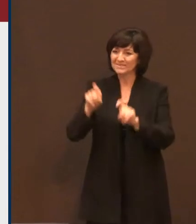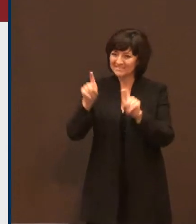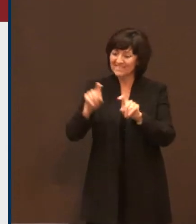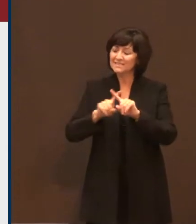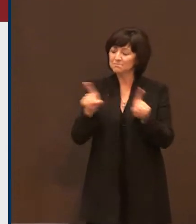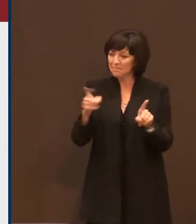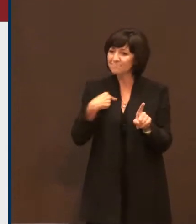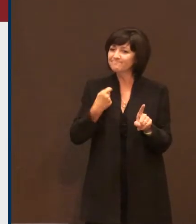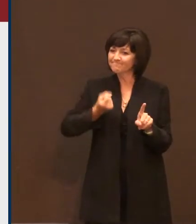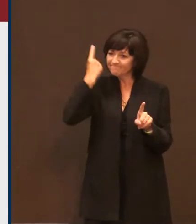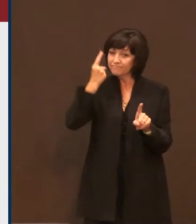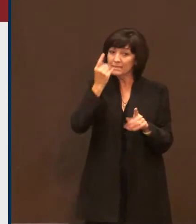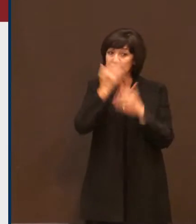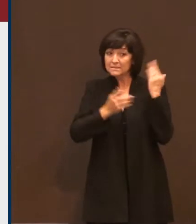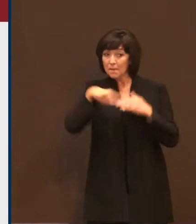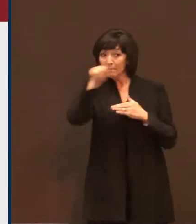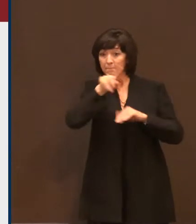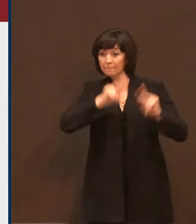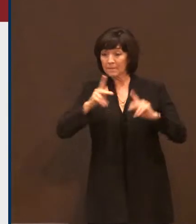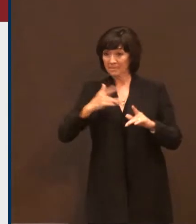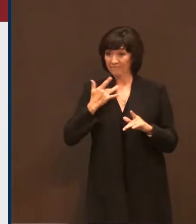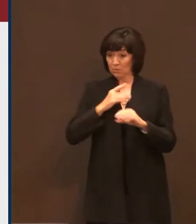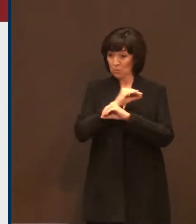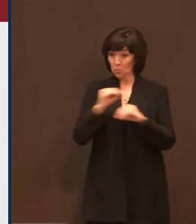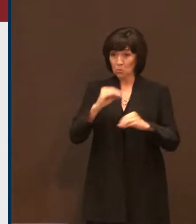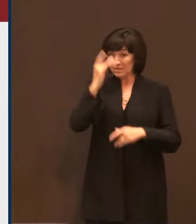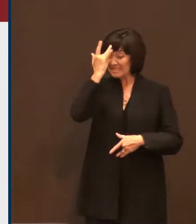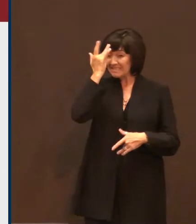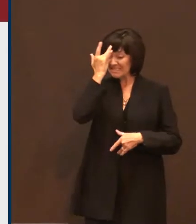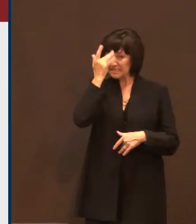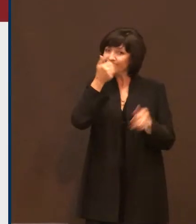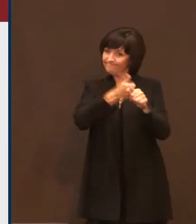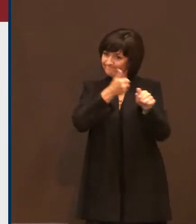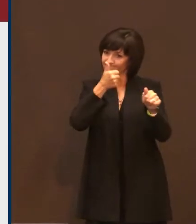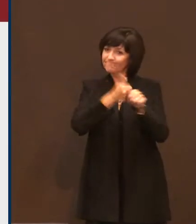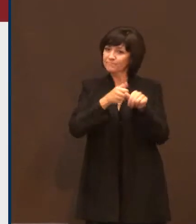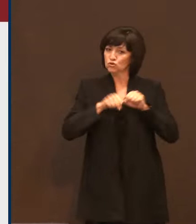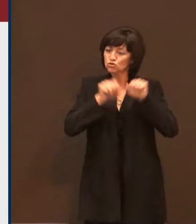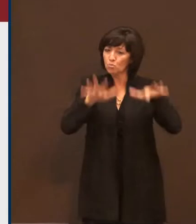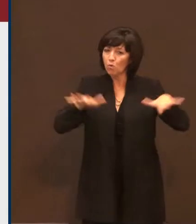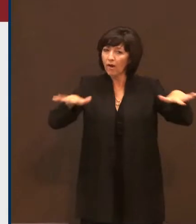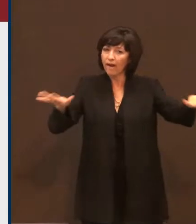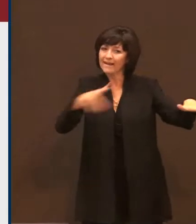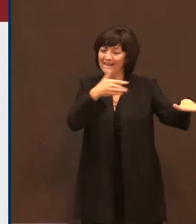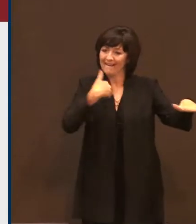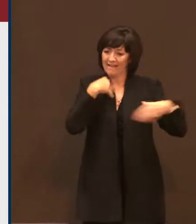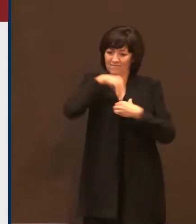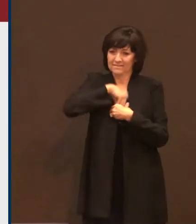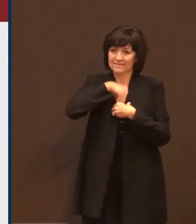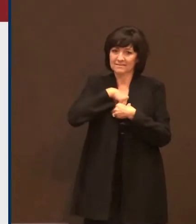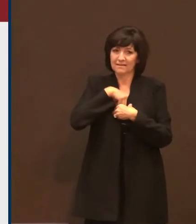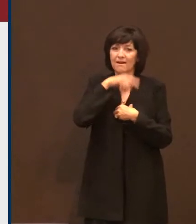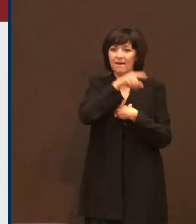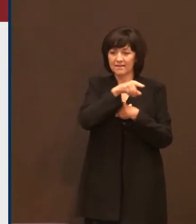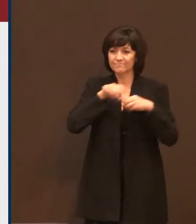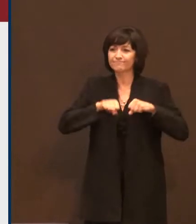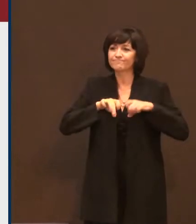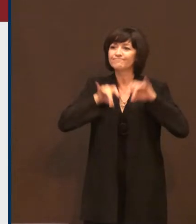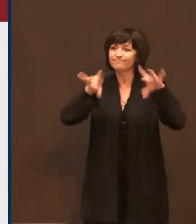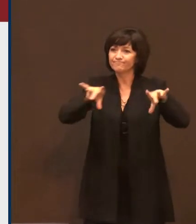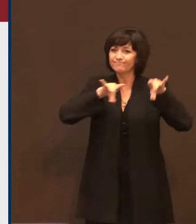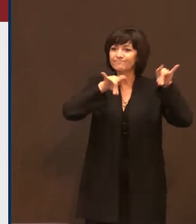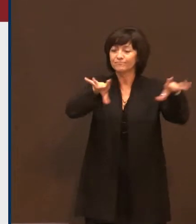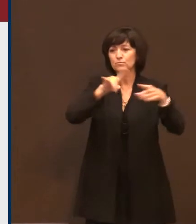the virus, that are positive, if you will. And so we need to get a broad reach of folks that are